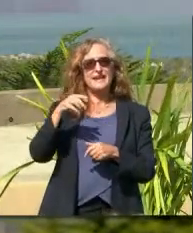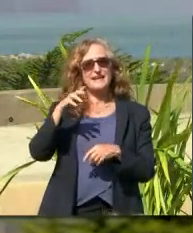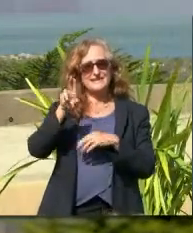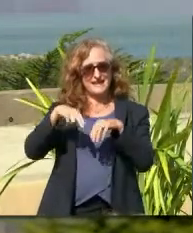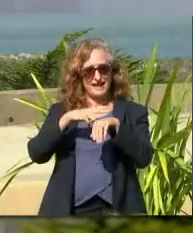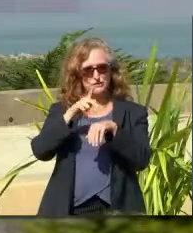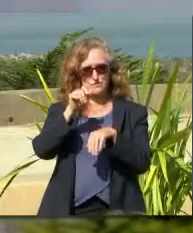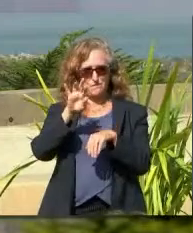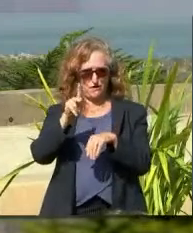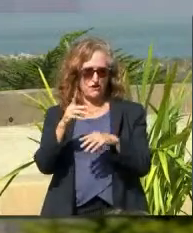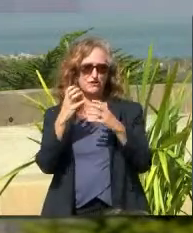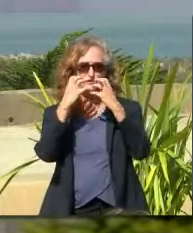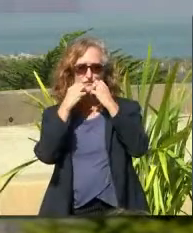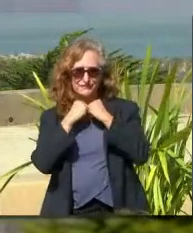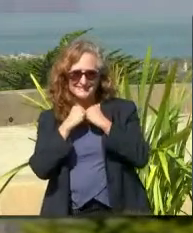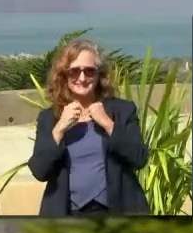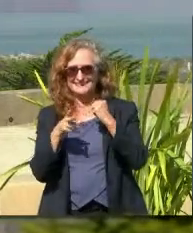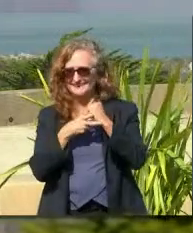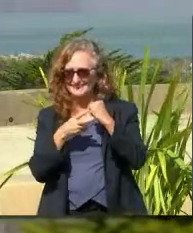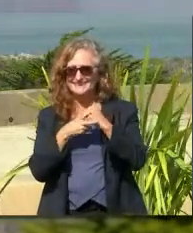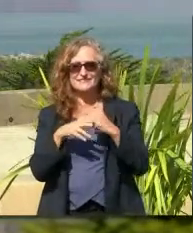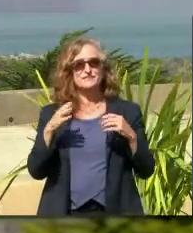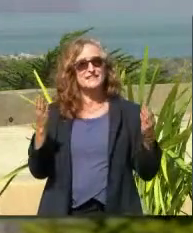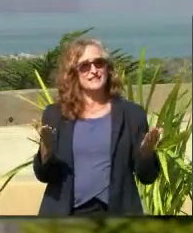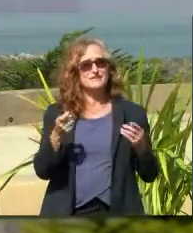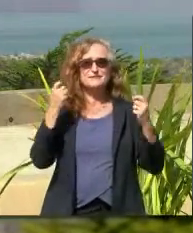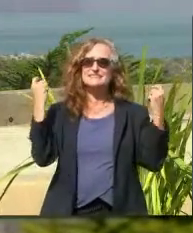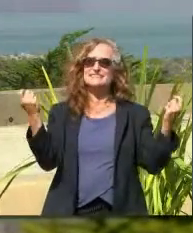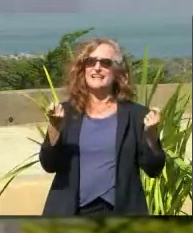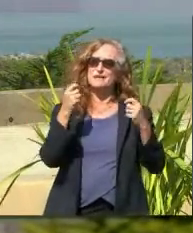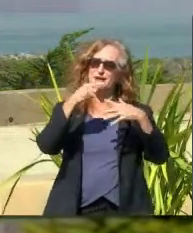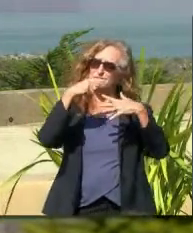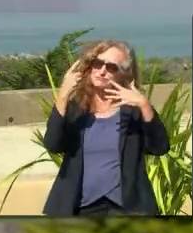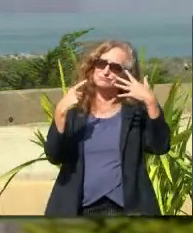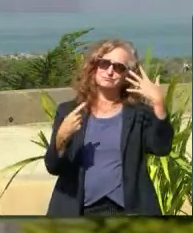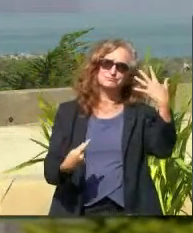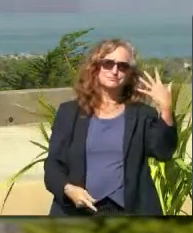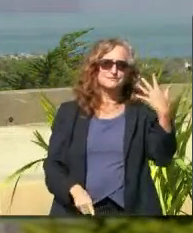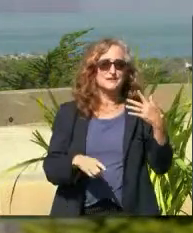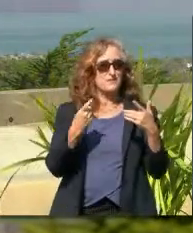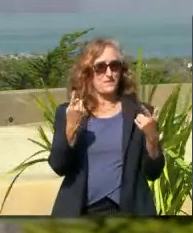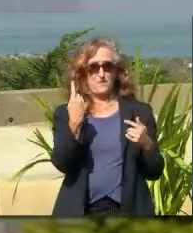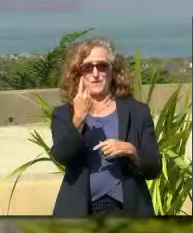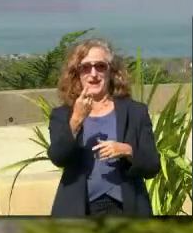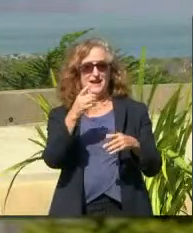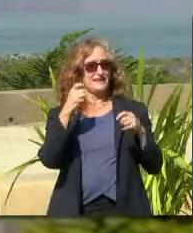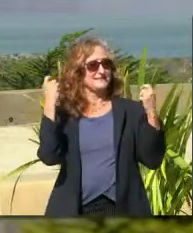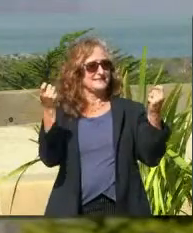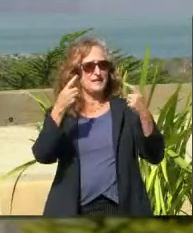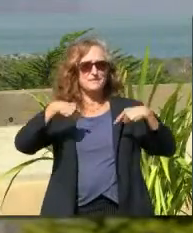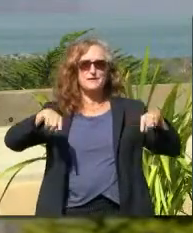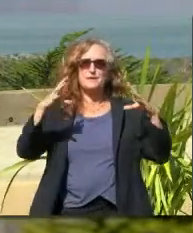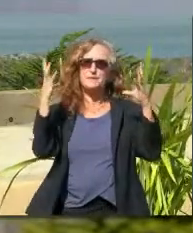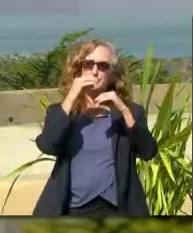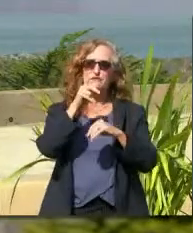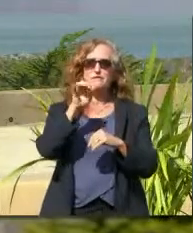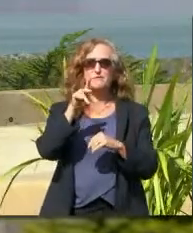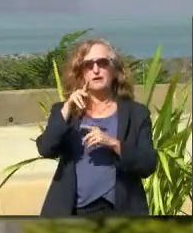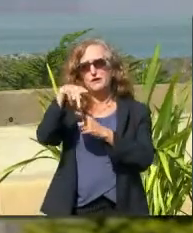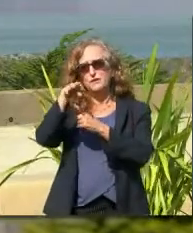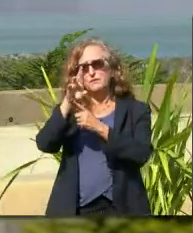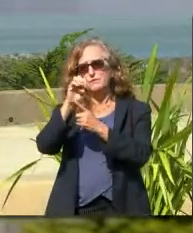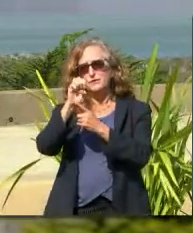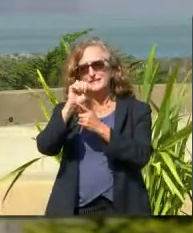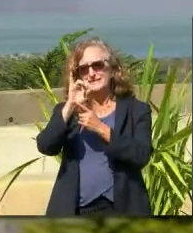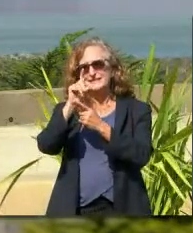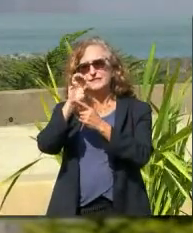Parks Conservancy. And we're here today to celebrate so many things, one of which is this beautiful park, the Presidio Tunnel Tops, which is in its